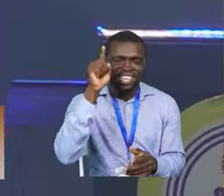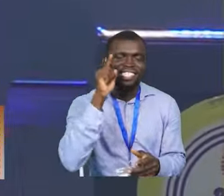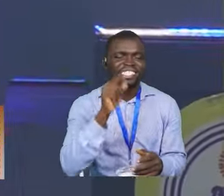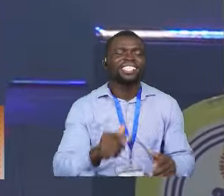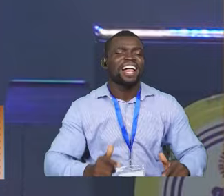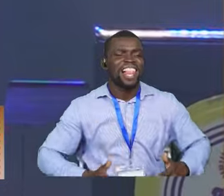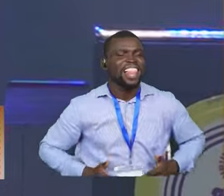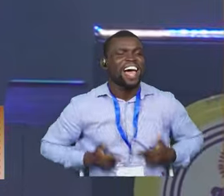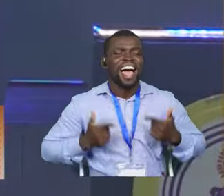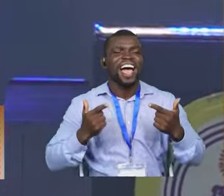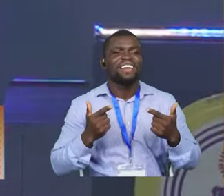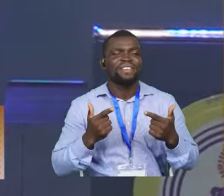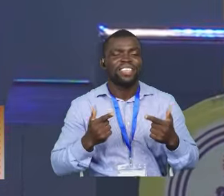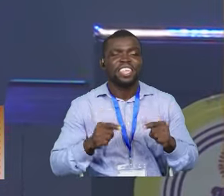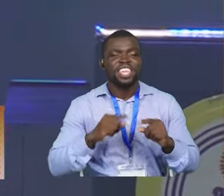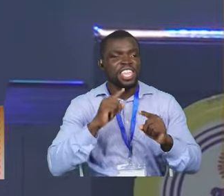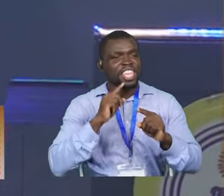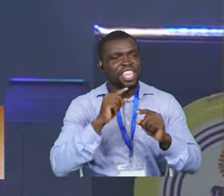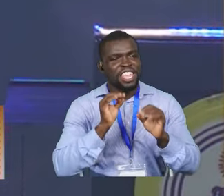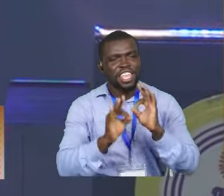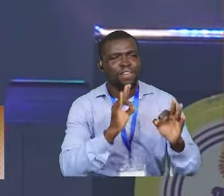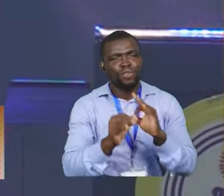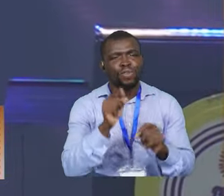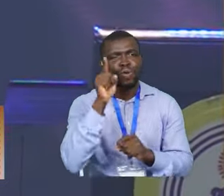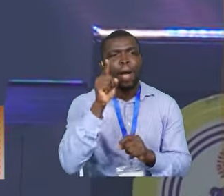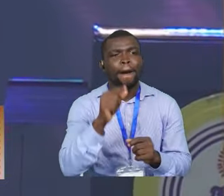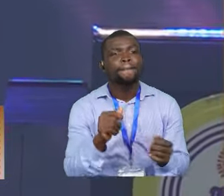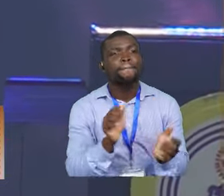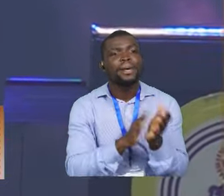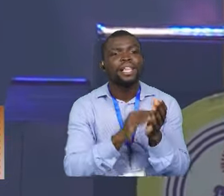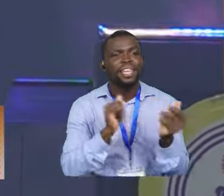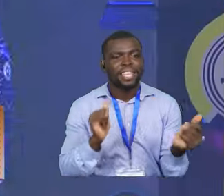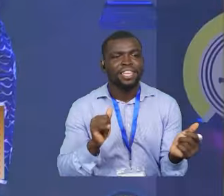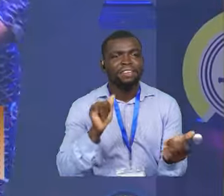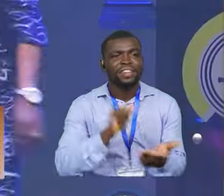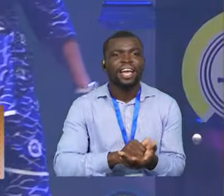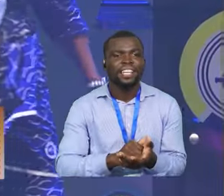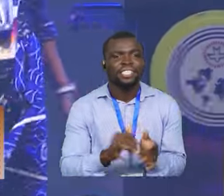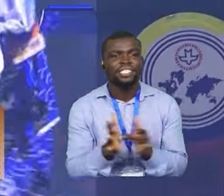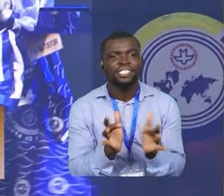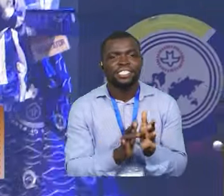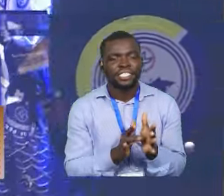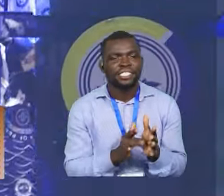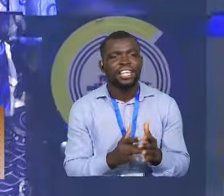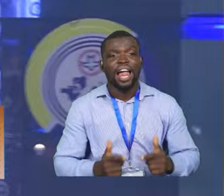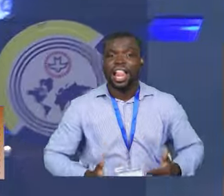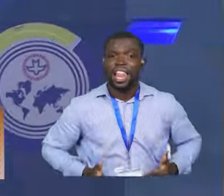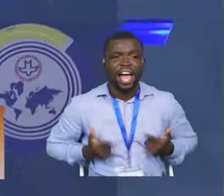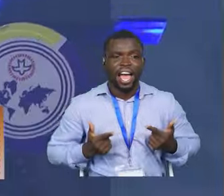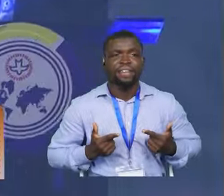that he's alive. If you will believe that Jesus is alive,